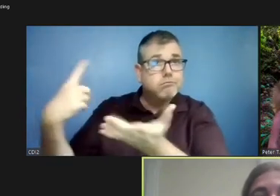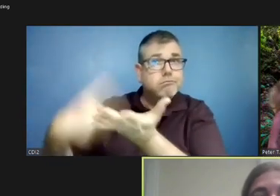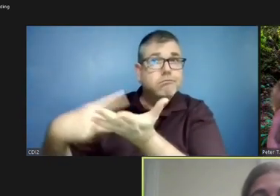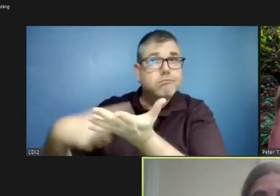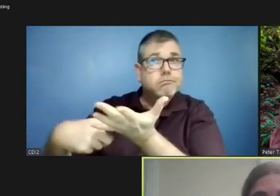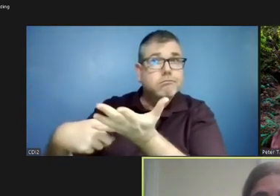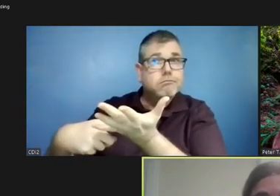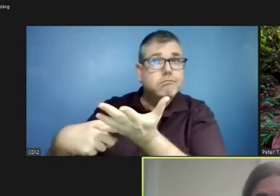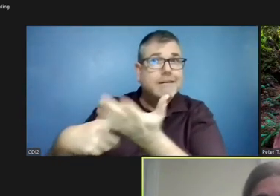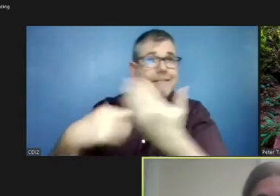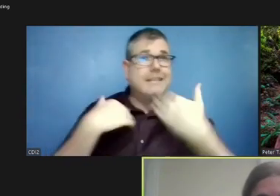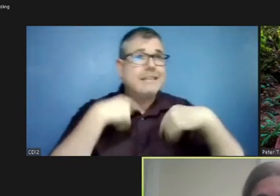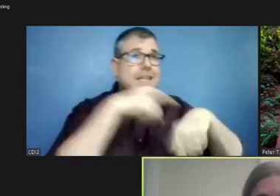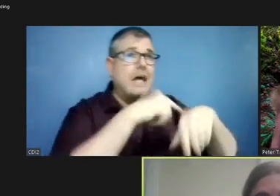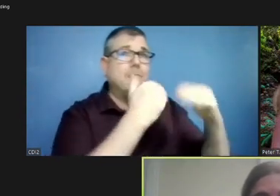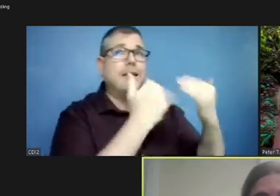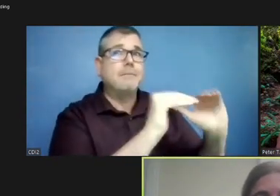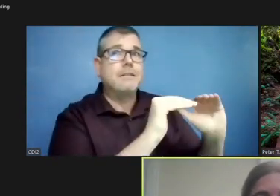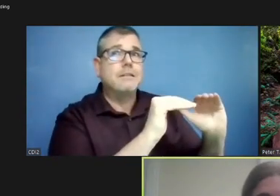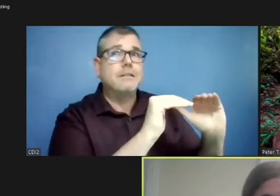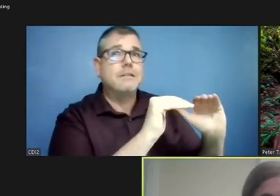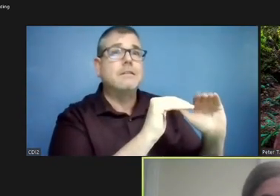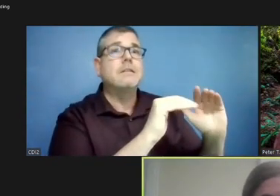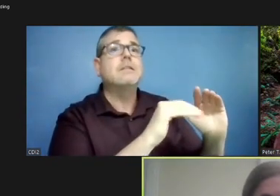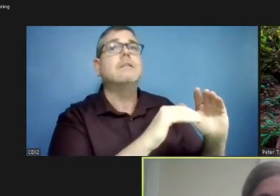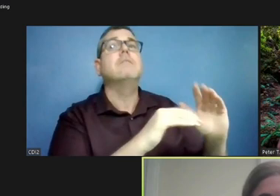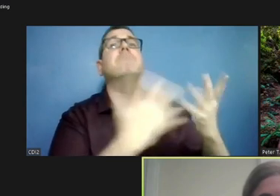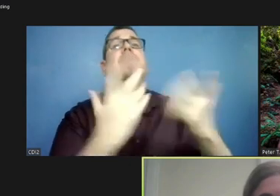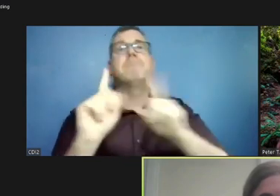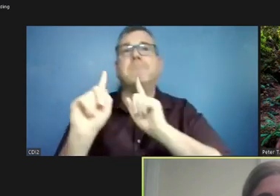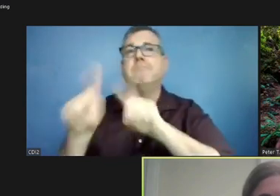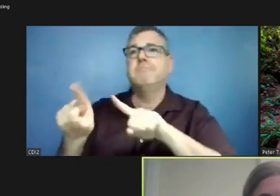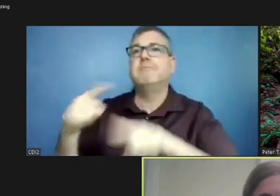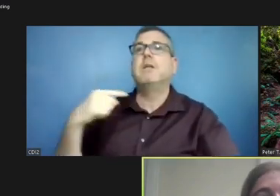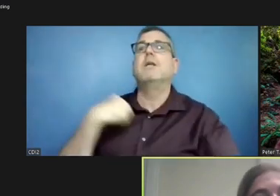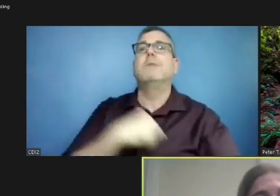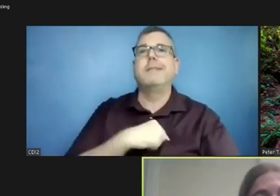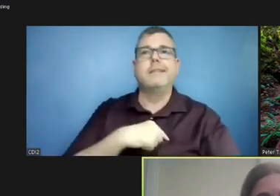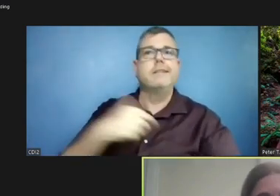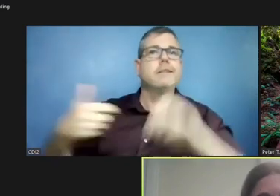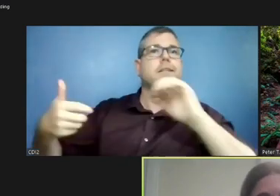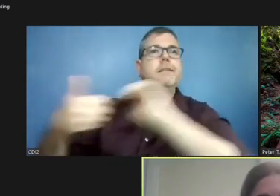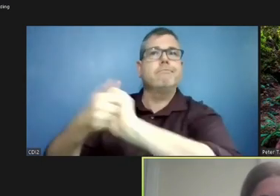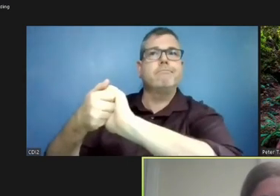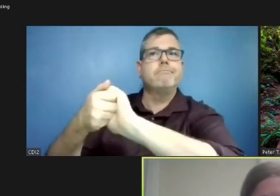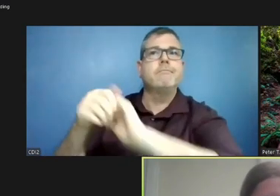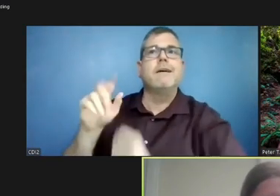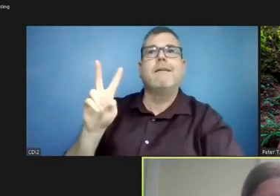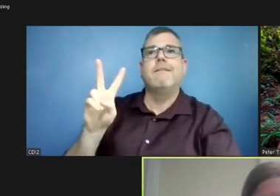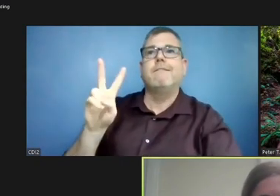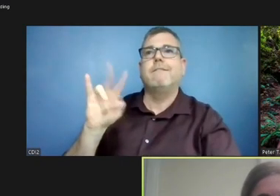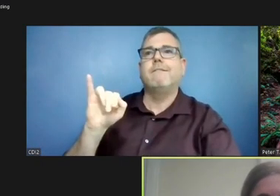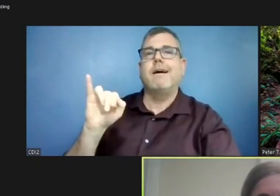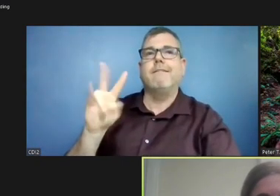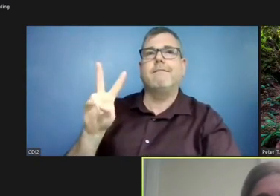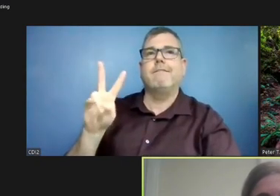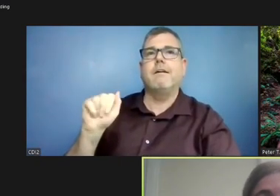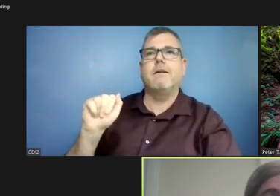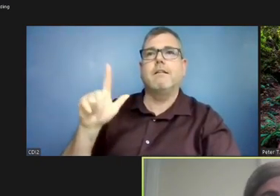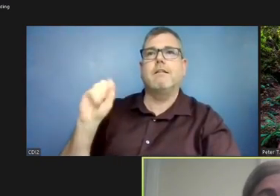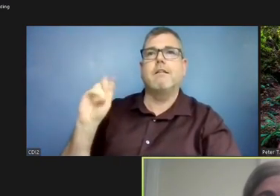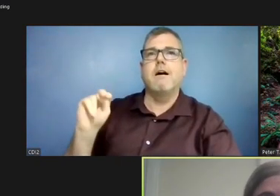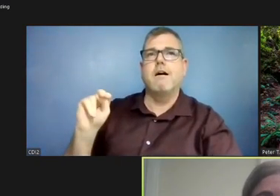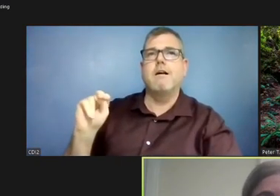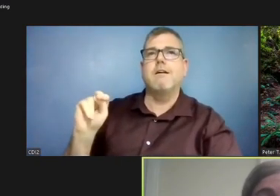Yeah, we are working with Vivalon. It's one of our leading agencies to develop a plan around transportation. They